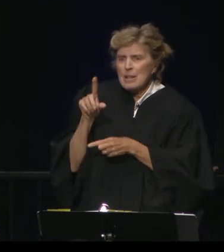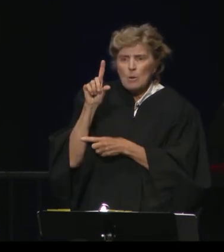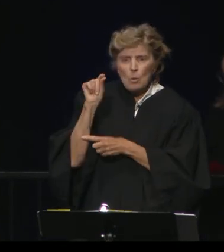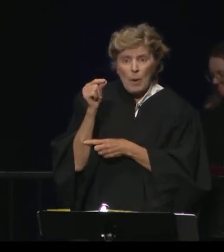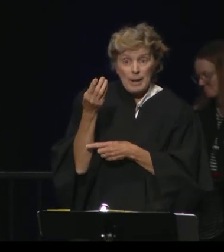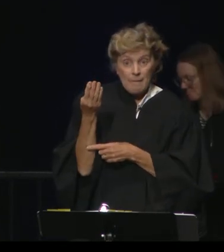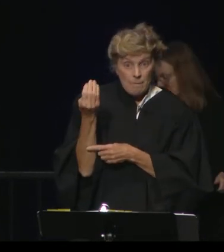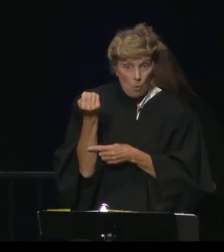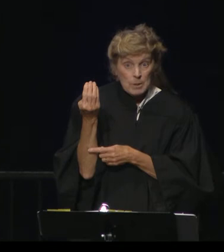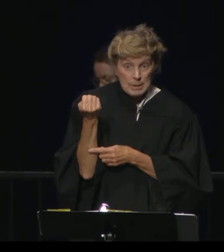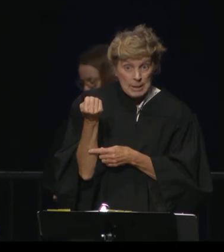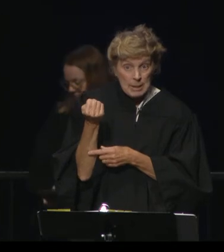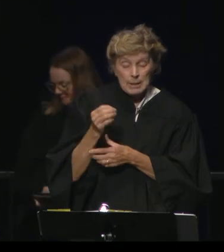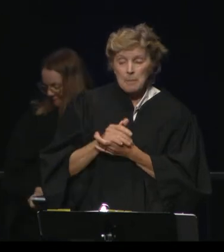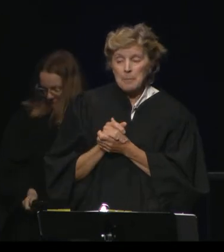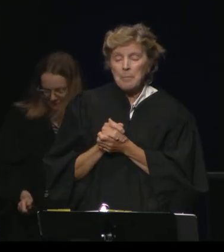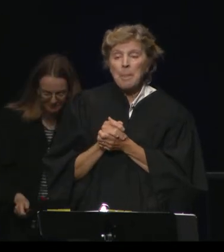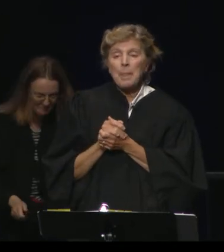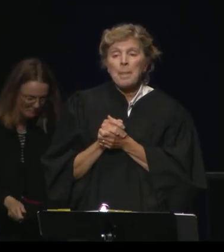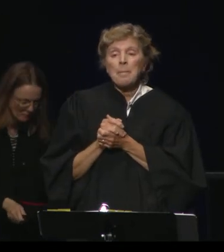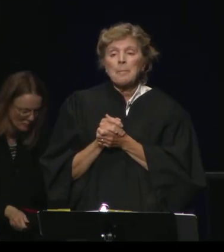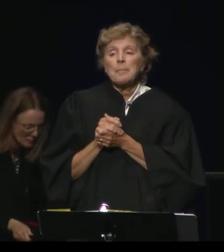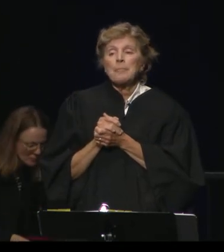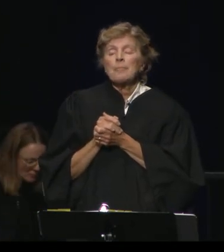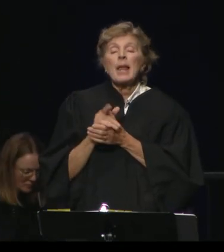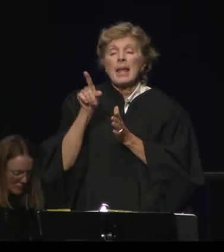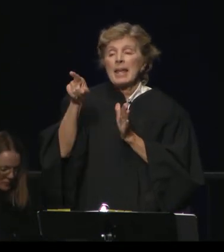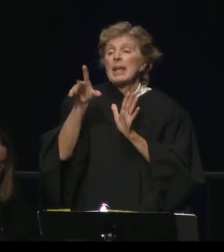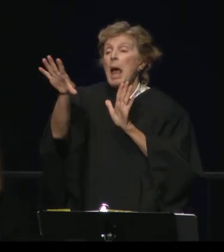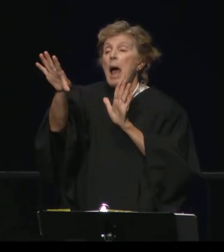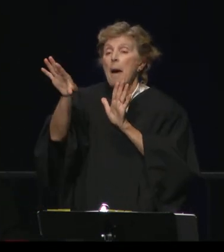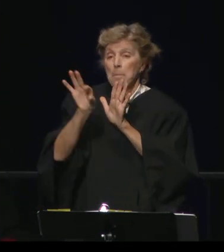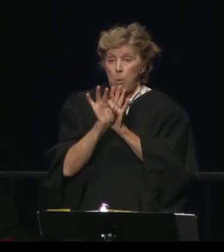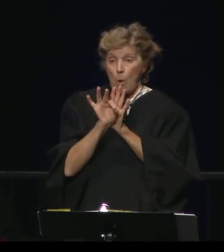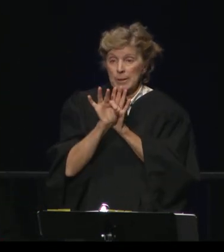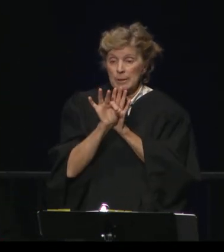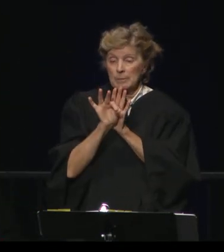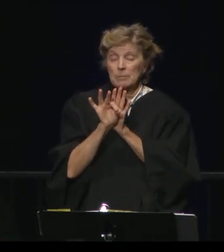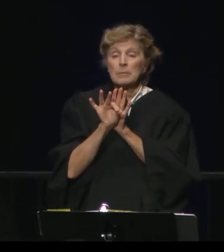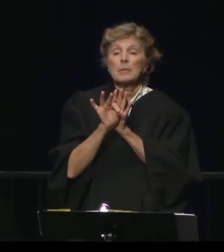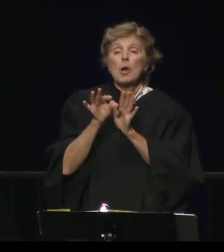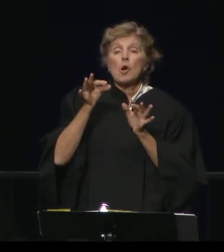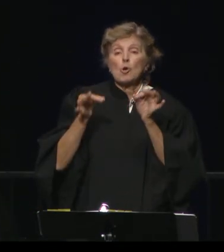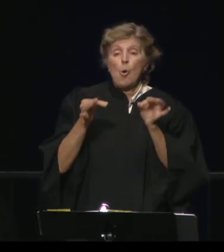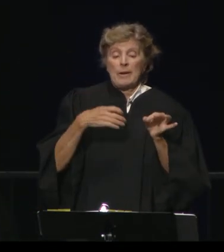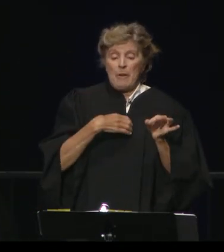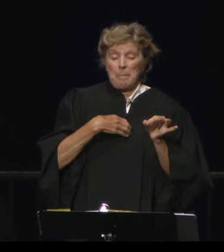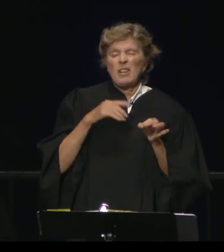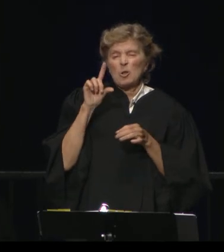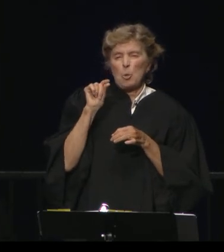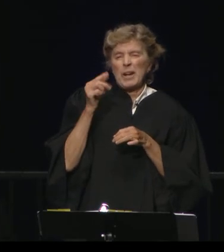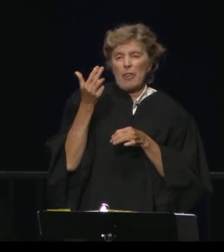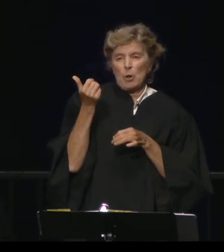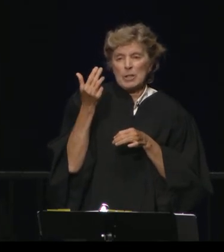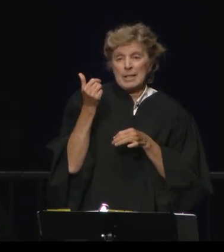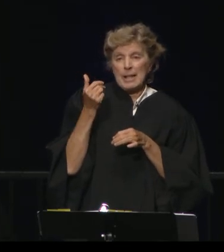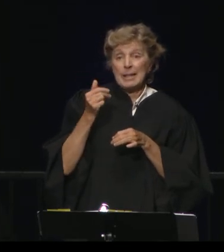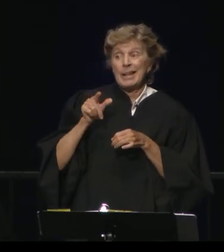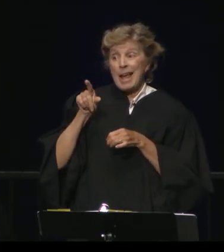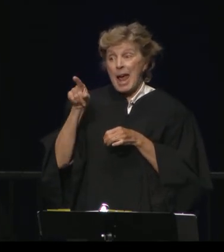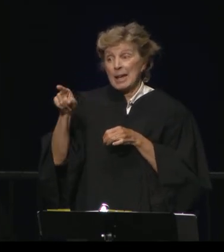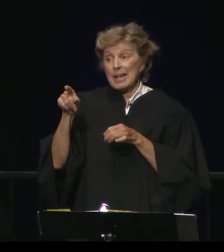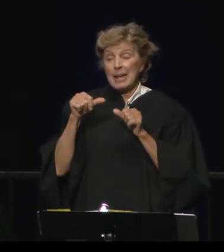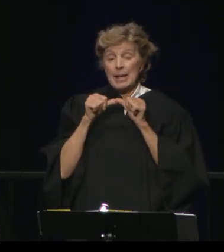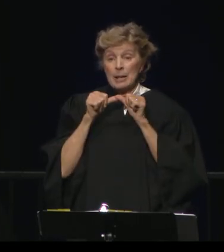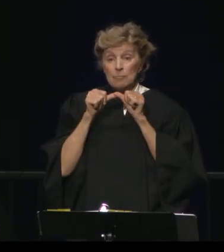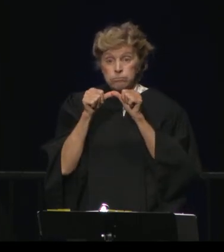2014. Shortly after his appointment to the Court of Appeal in 2013 and following his tenure on